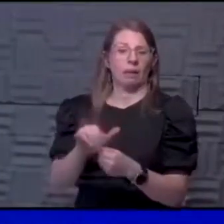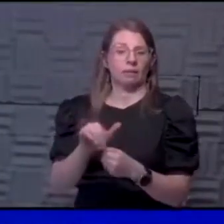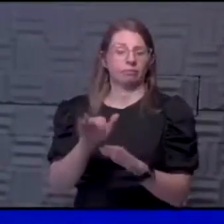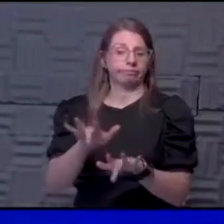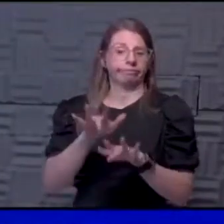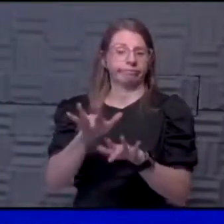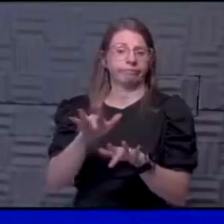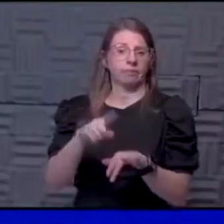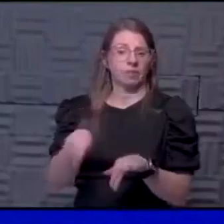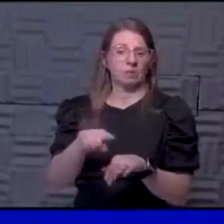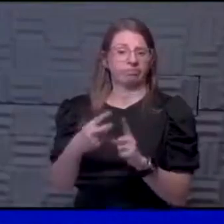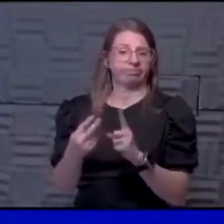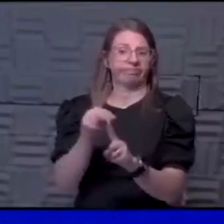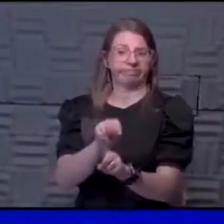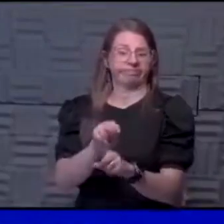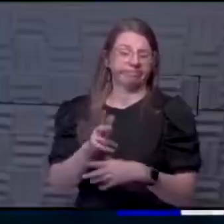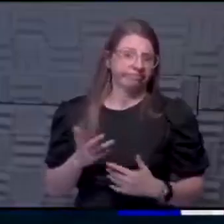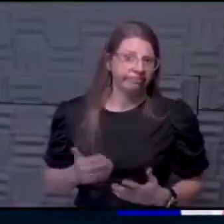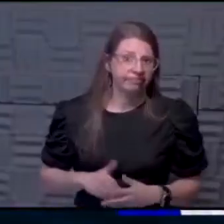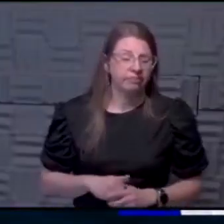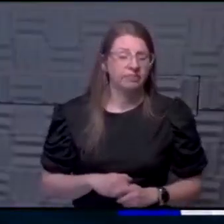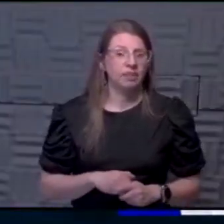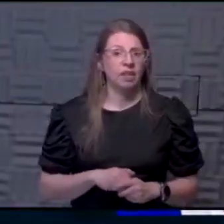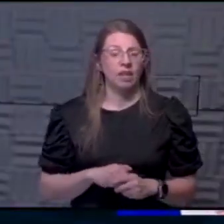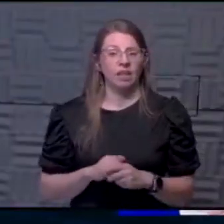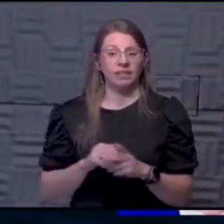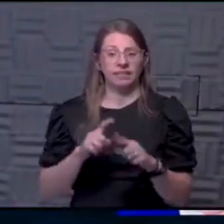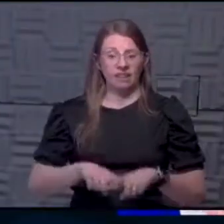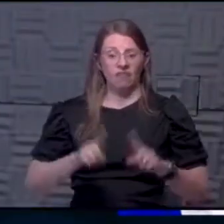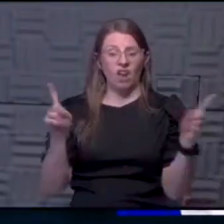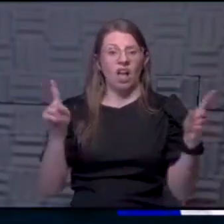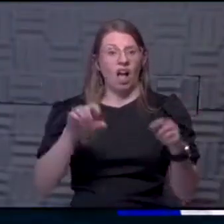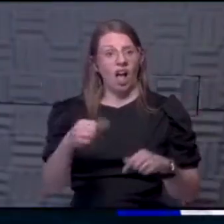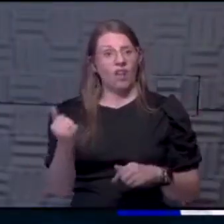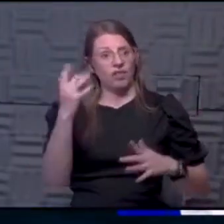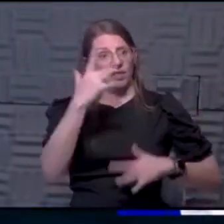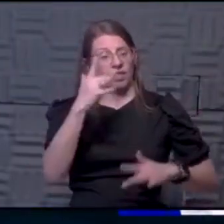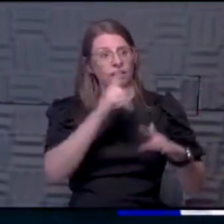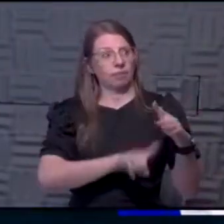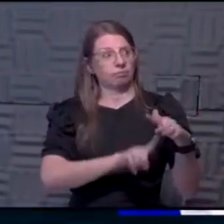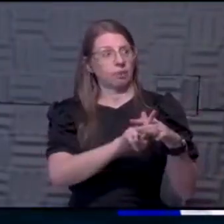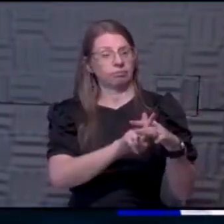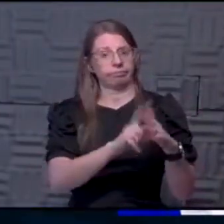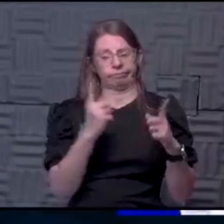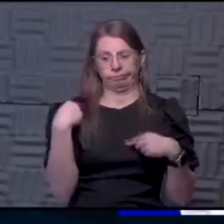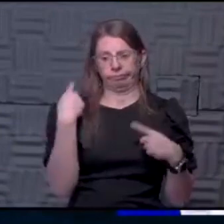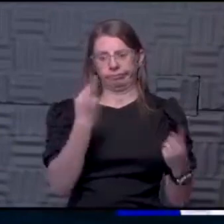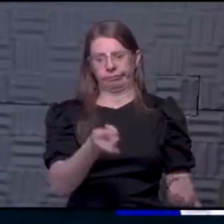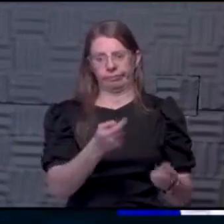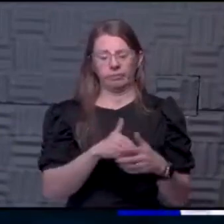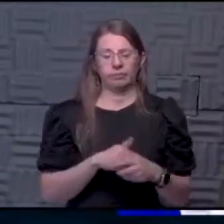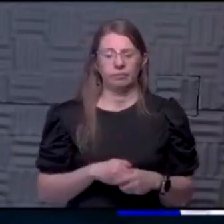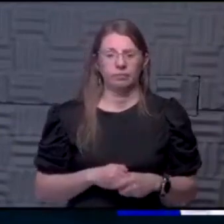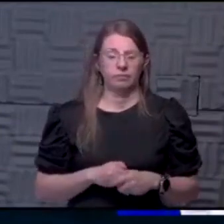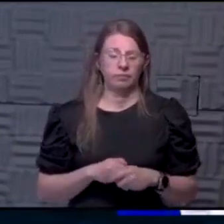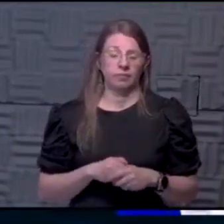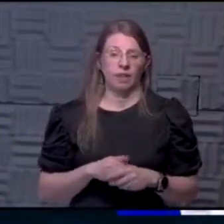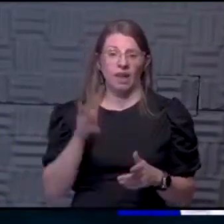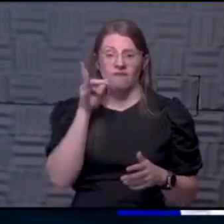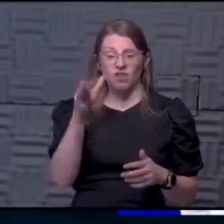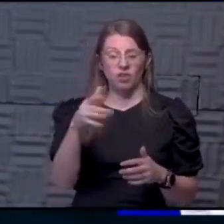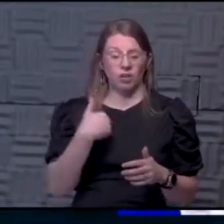sympathetic to that as a point of view. I mean, it's not unlike other diseases that have cropped up in the last, X number of years that eventually